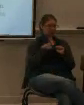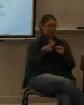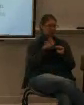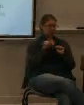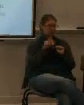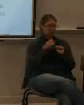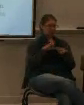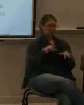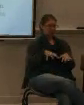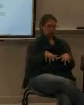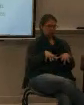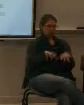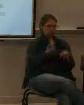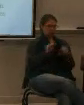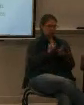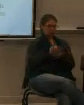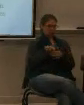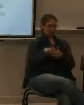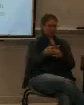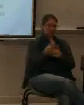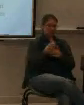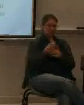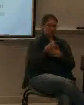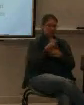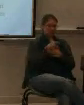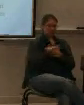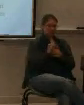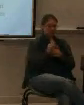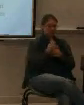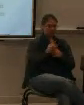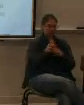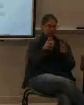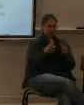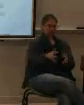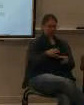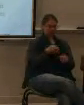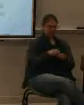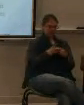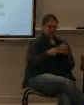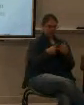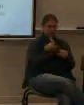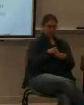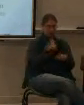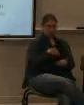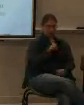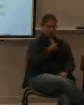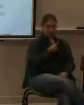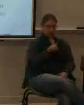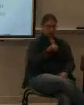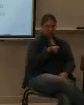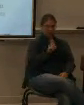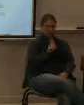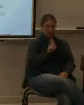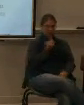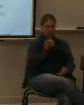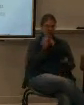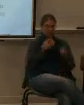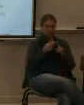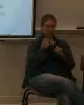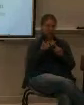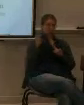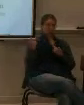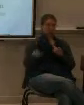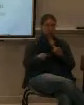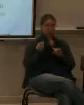to absorb that phosphorus and deposit it and keep it in their sediments, as opposed to recycling it continuously and causing